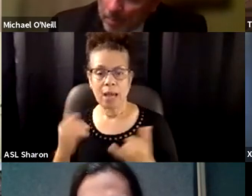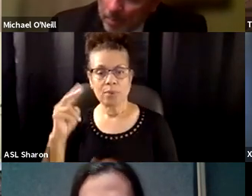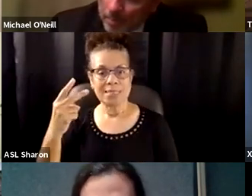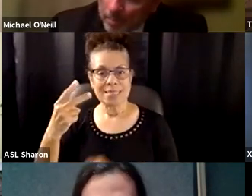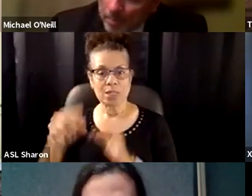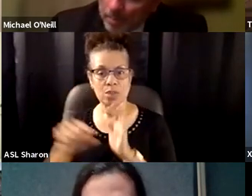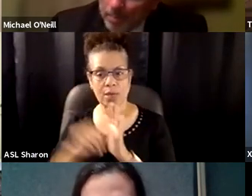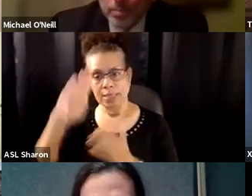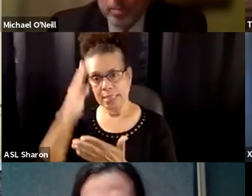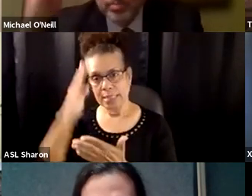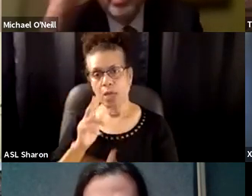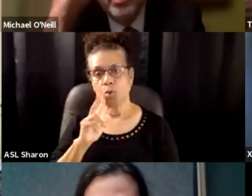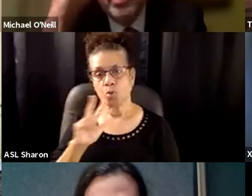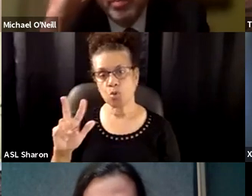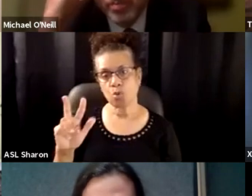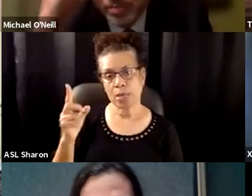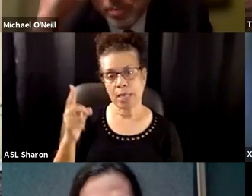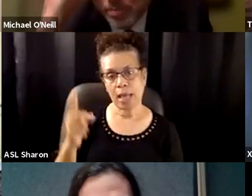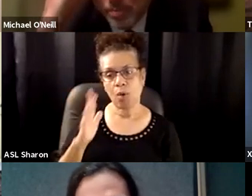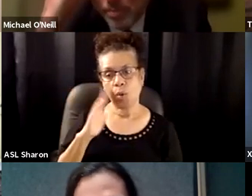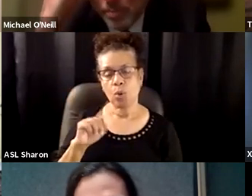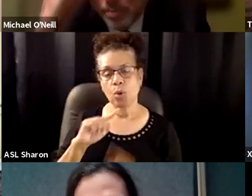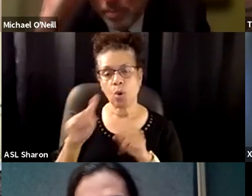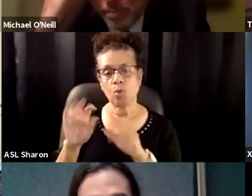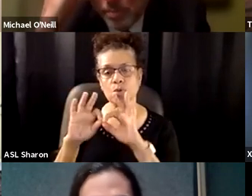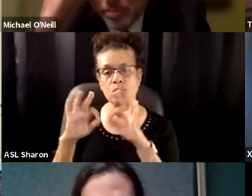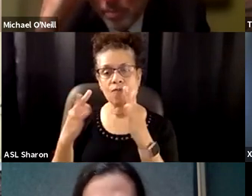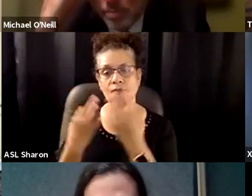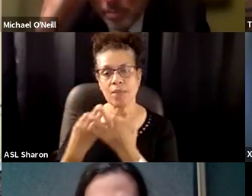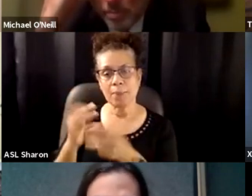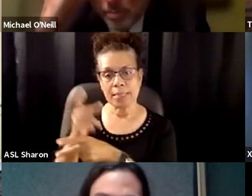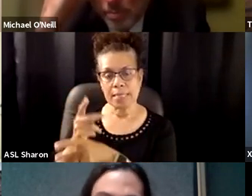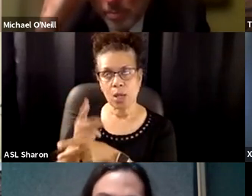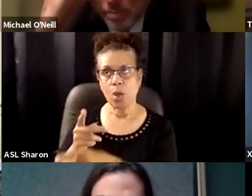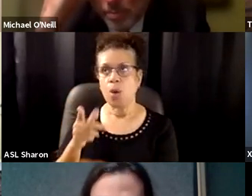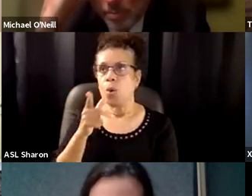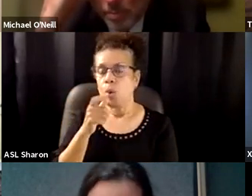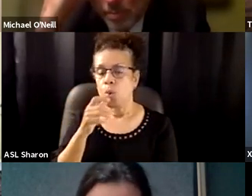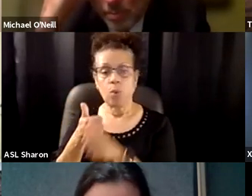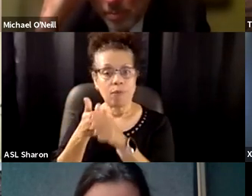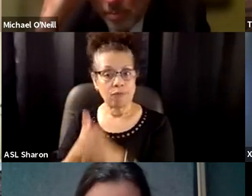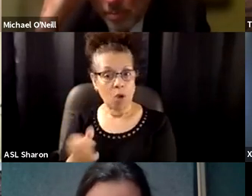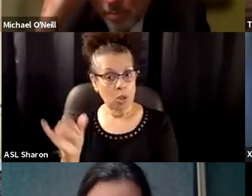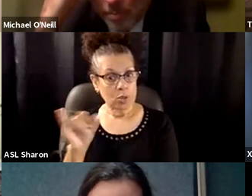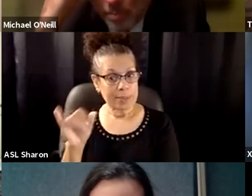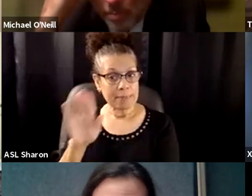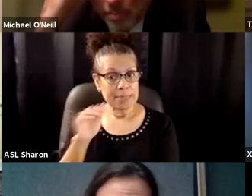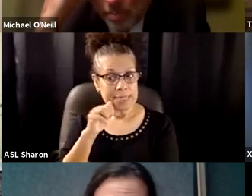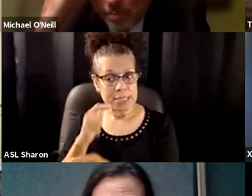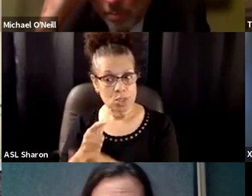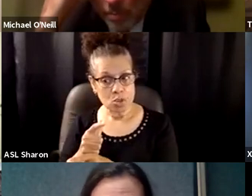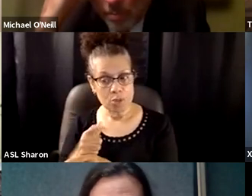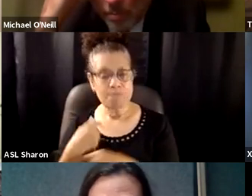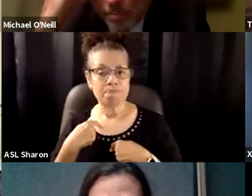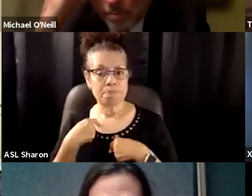son of three and a half year old going to a family daycare in jamaica plain google hopefully follow the same track of his sister i was